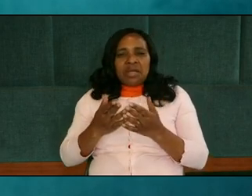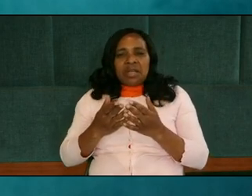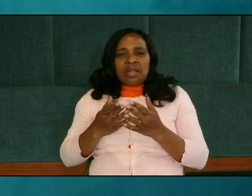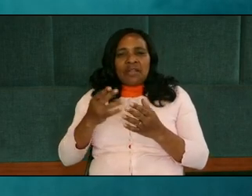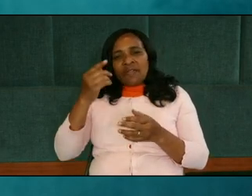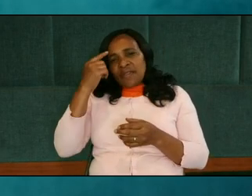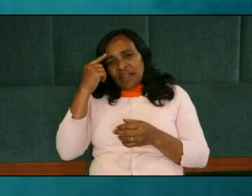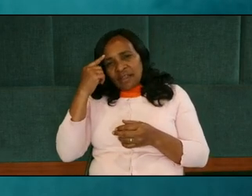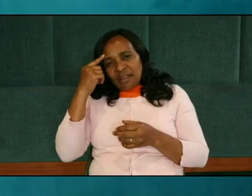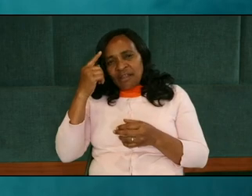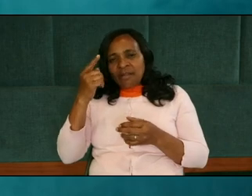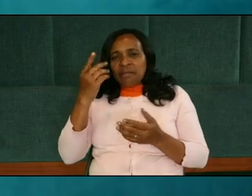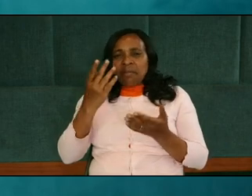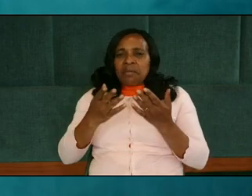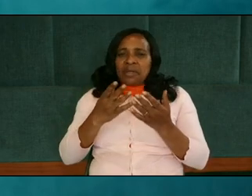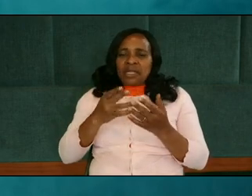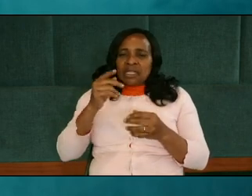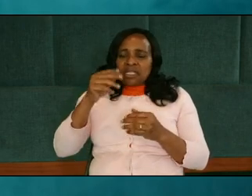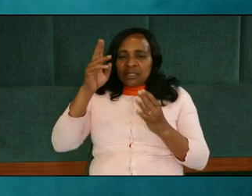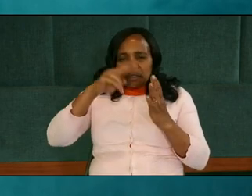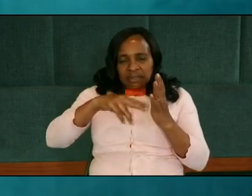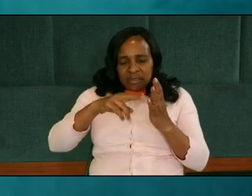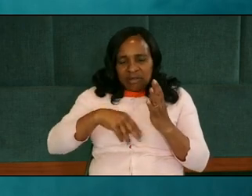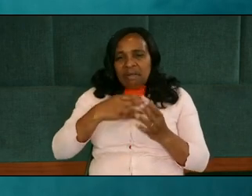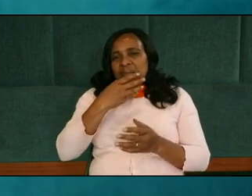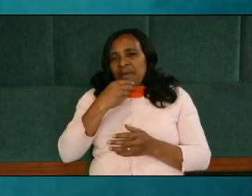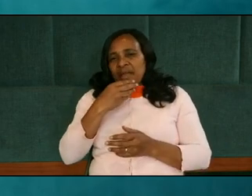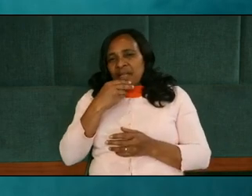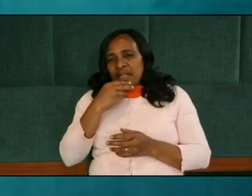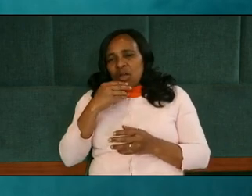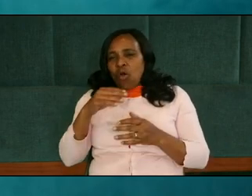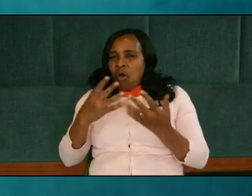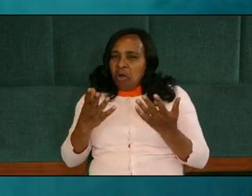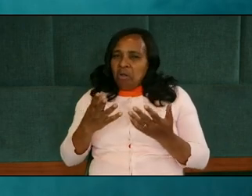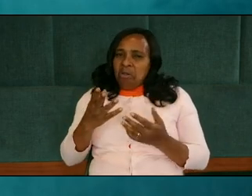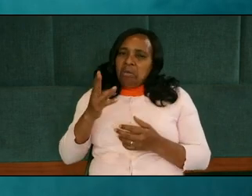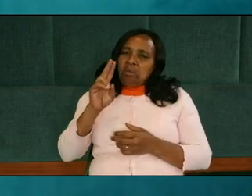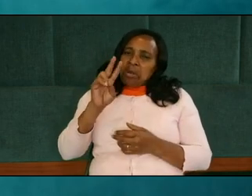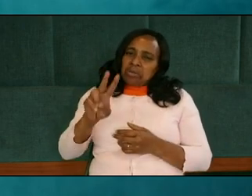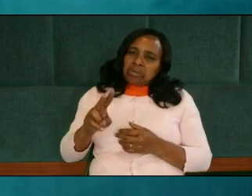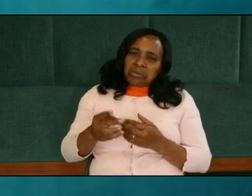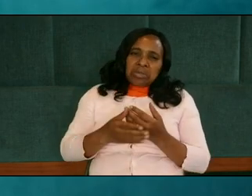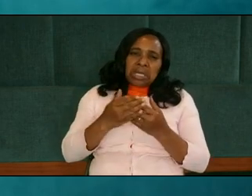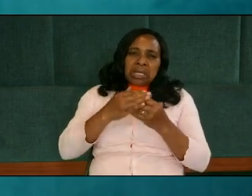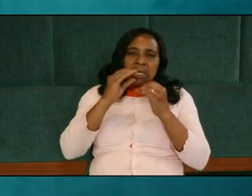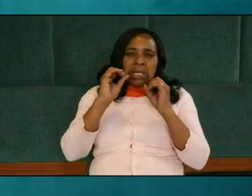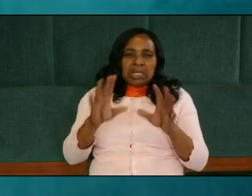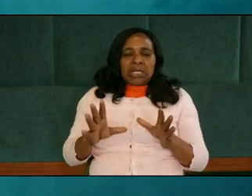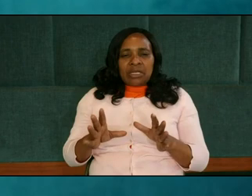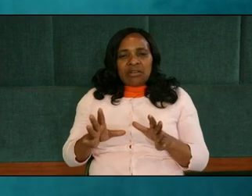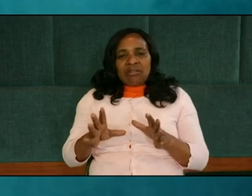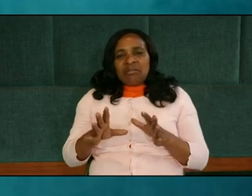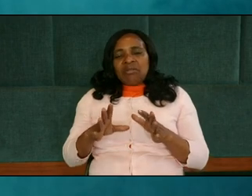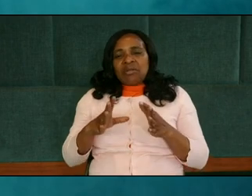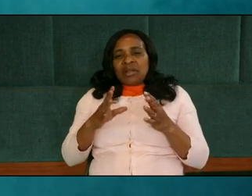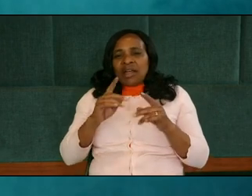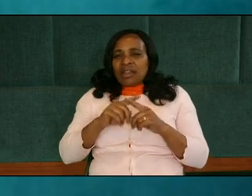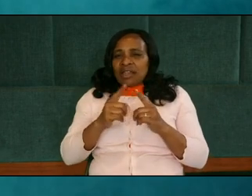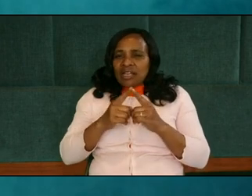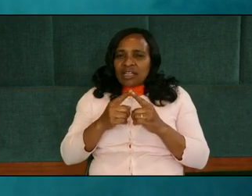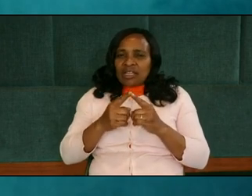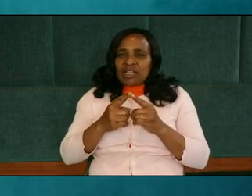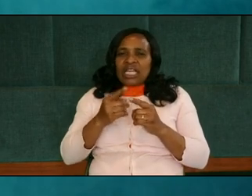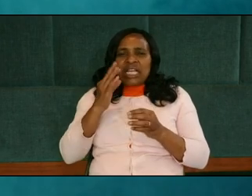think either this guy has read, or number two, he doesn't care, or that he trusts himself and God. So